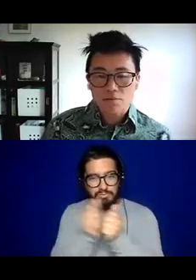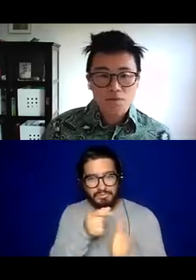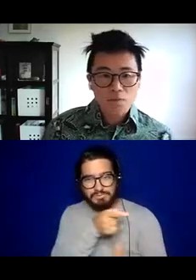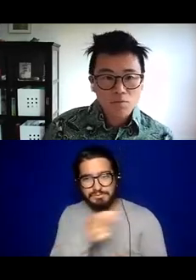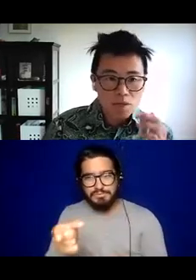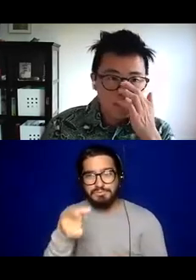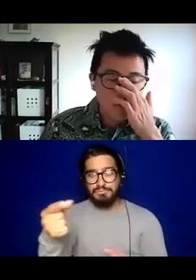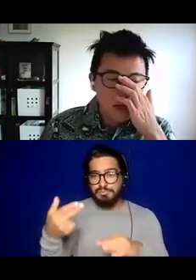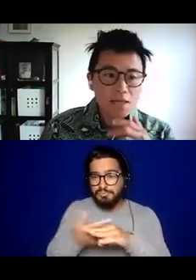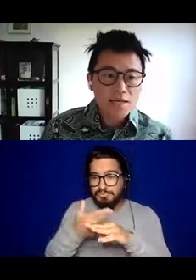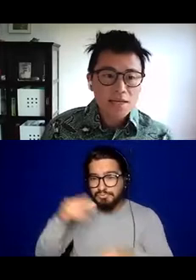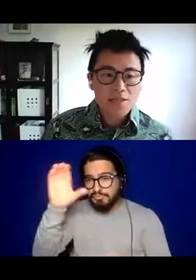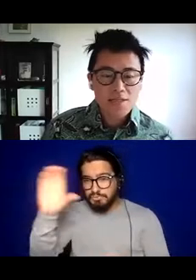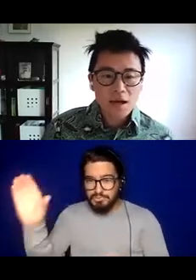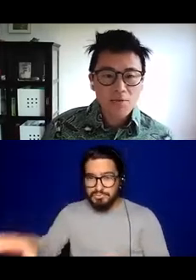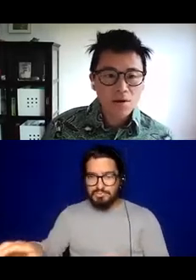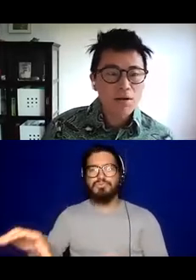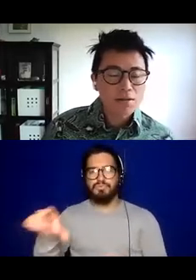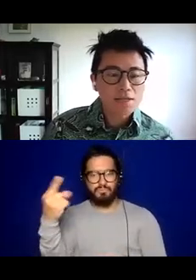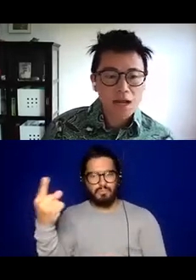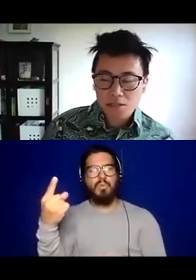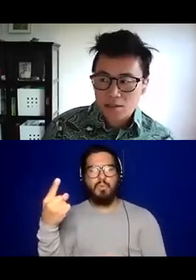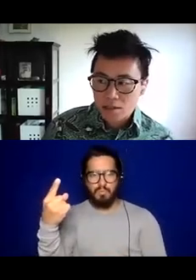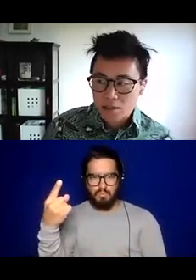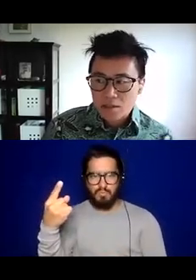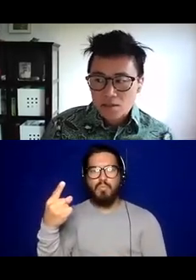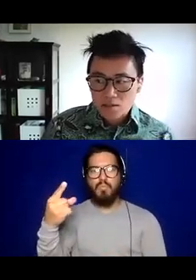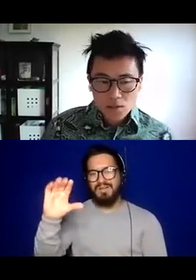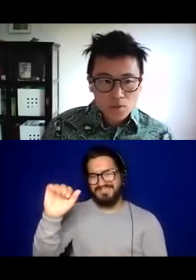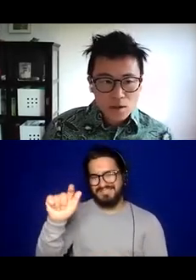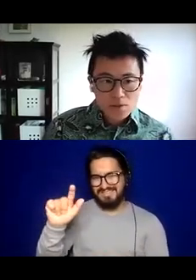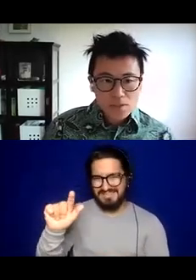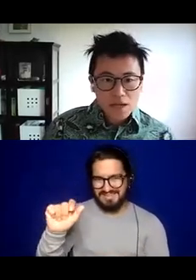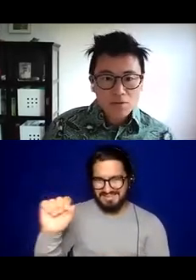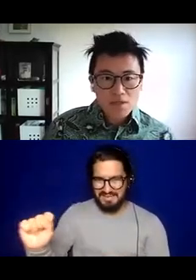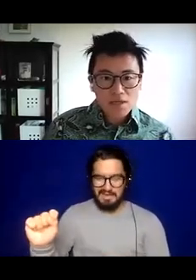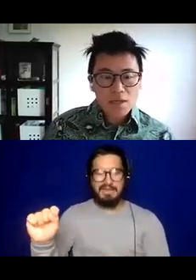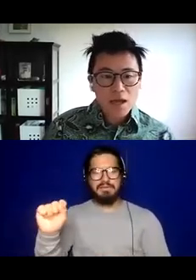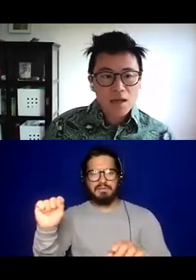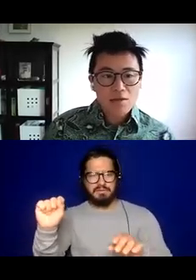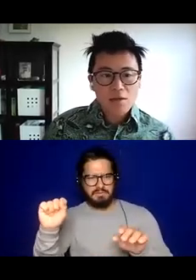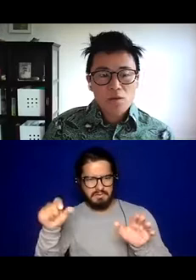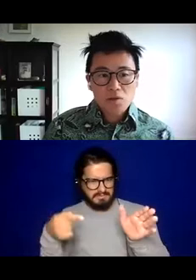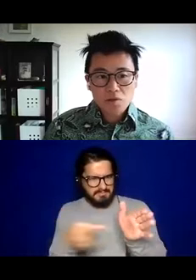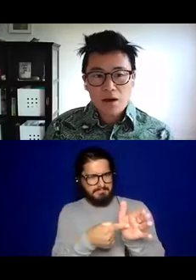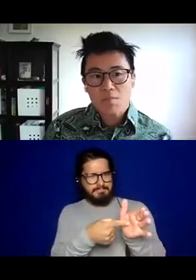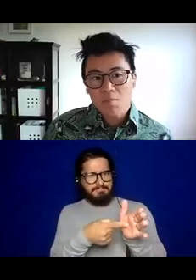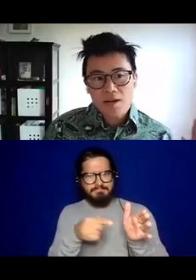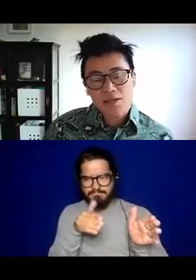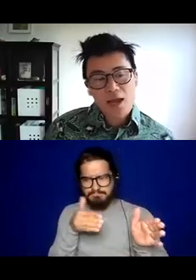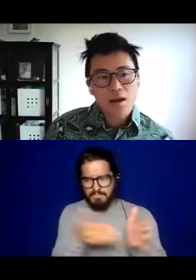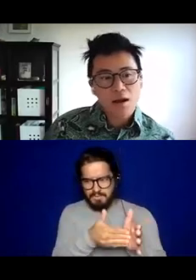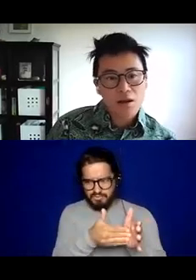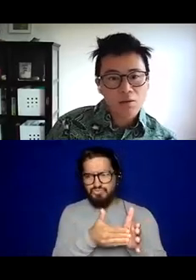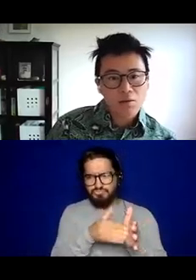user of Zoom, there was a class action suit that was settled recently, and you should